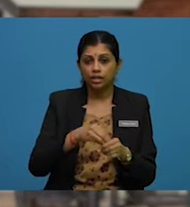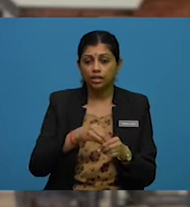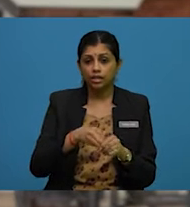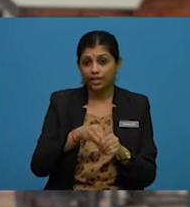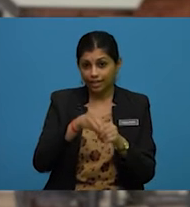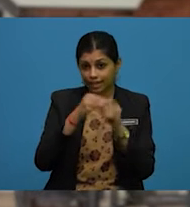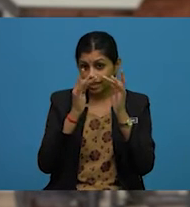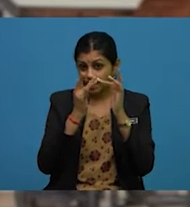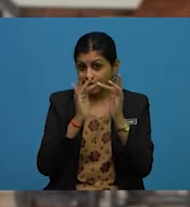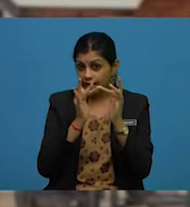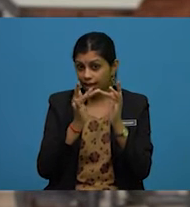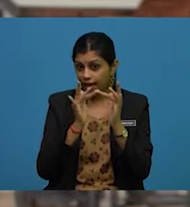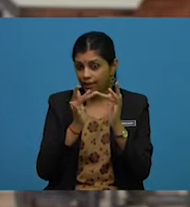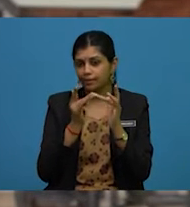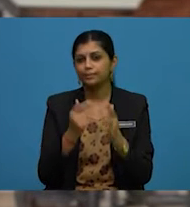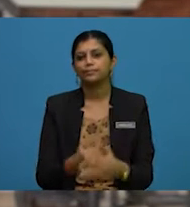cyberspace.